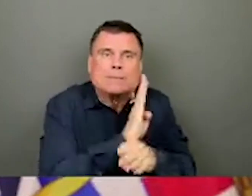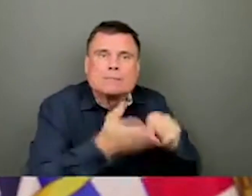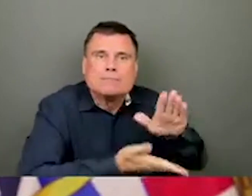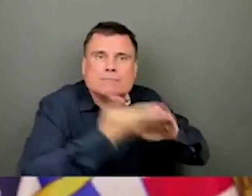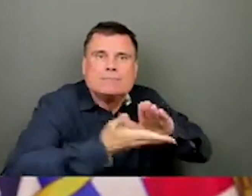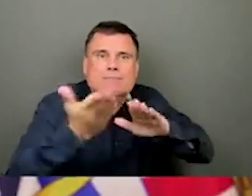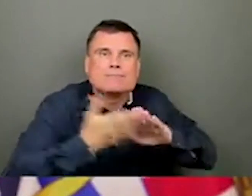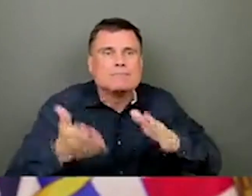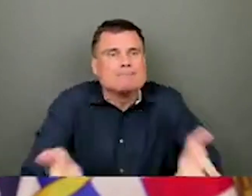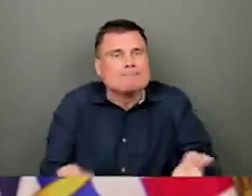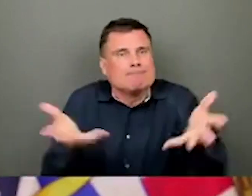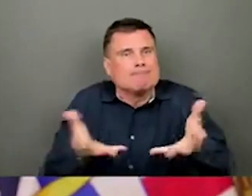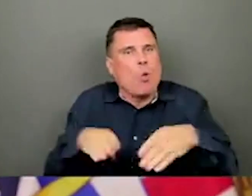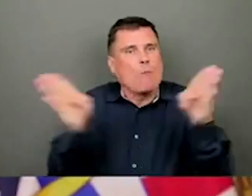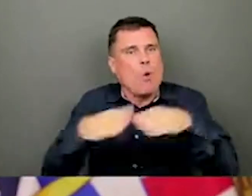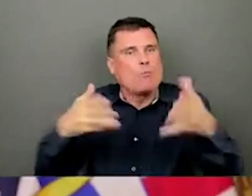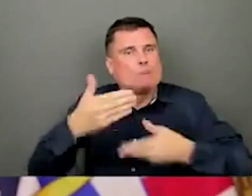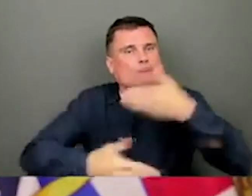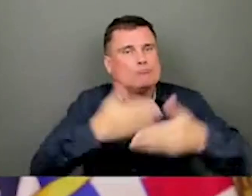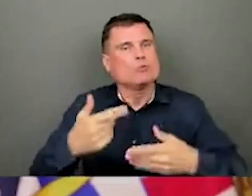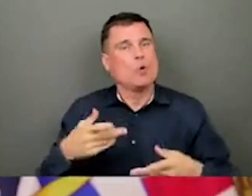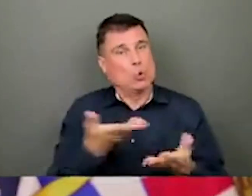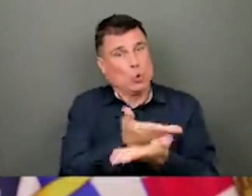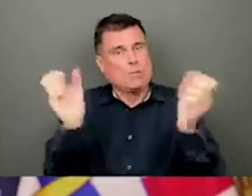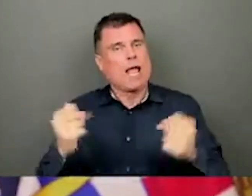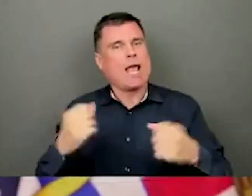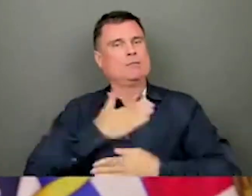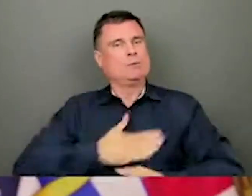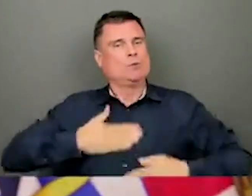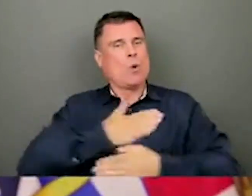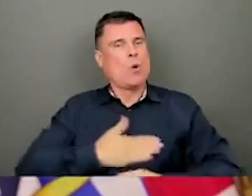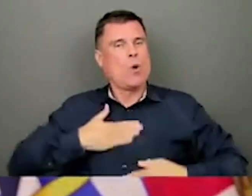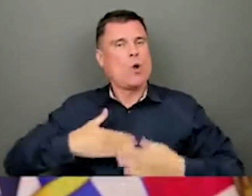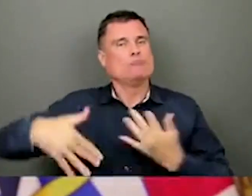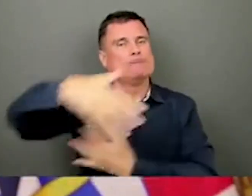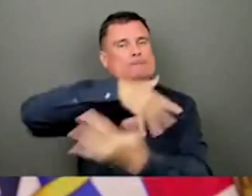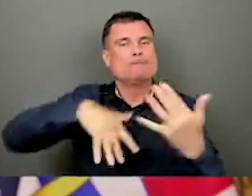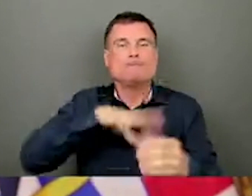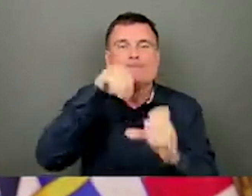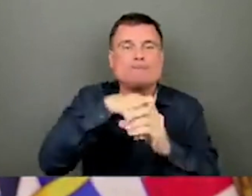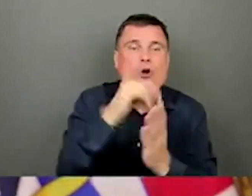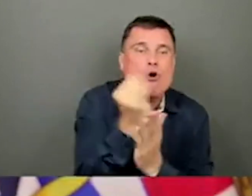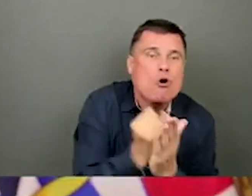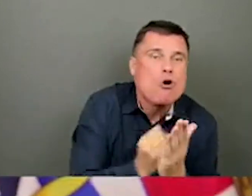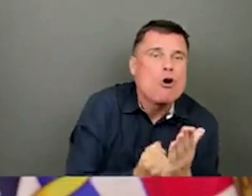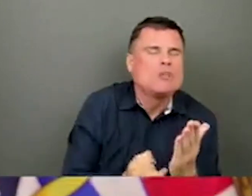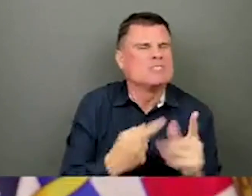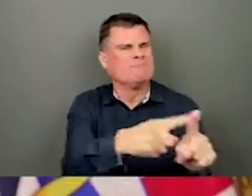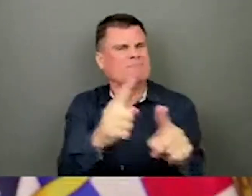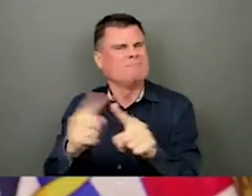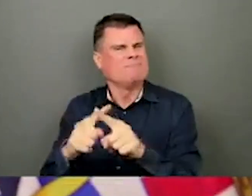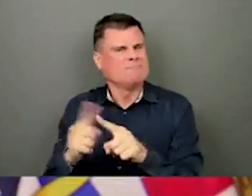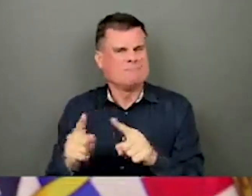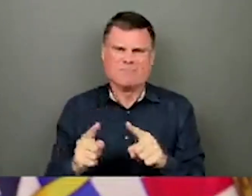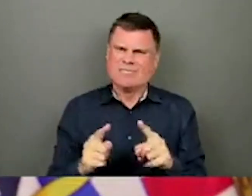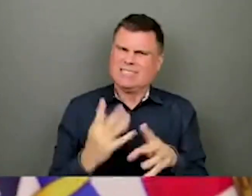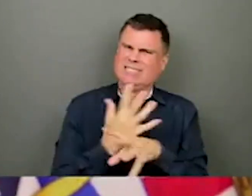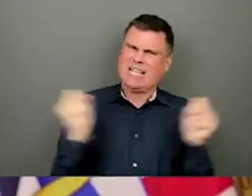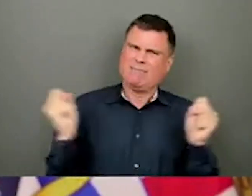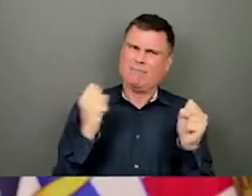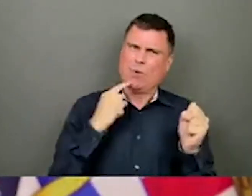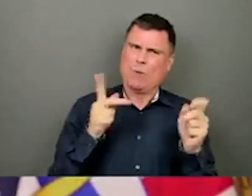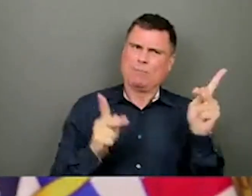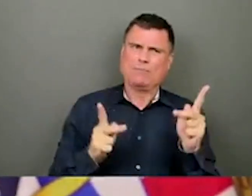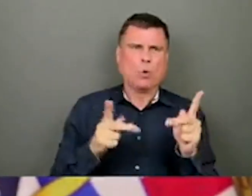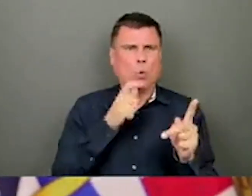and arts and sports events as safely as we can for those who are protected. There will